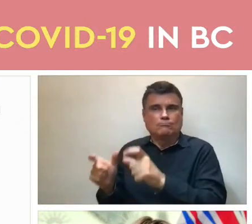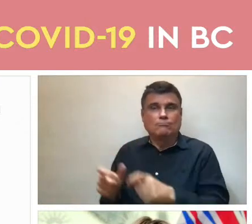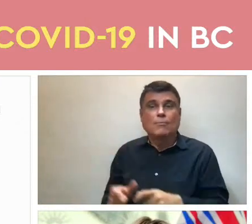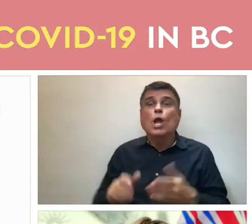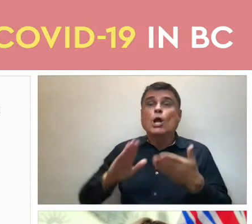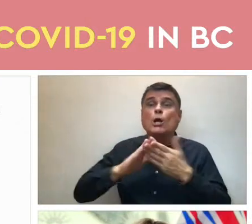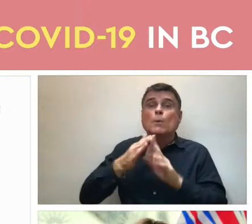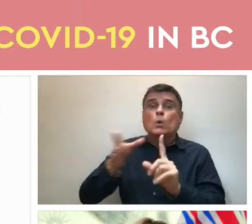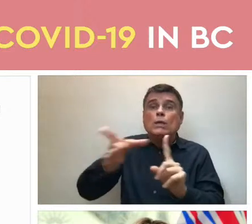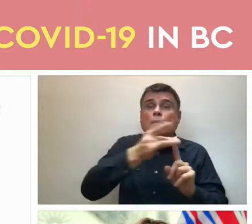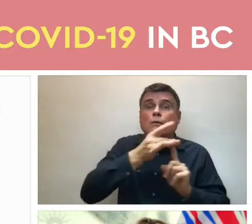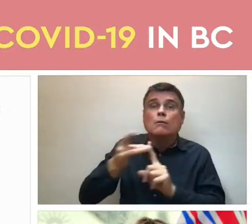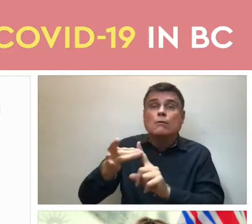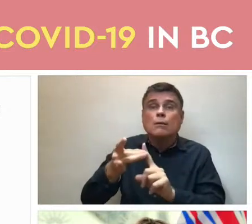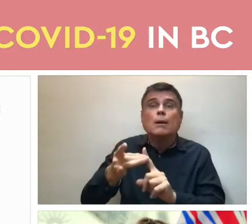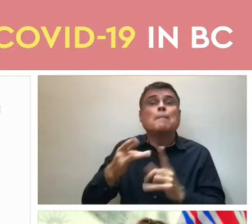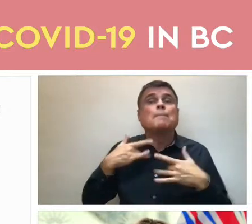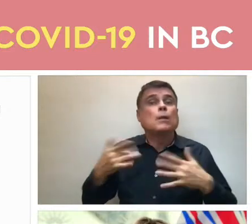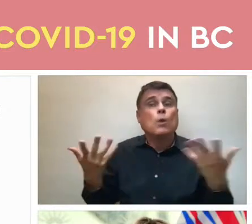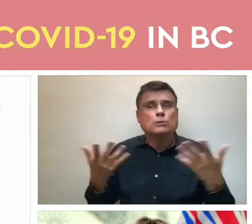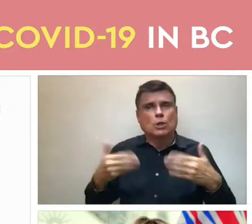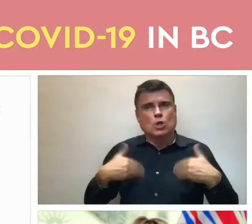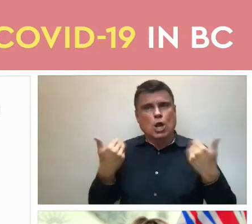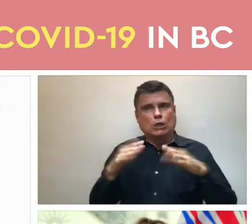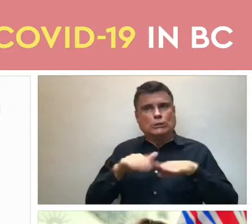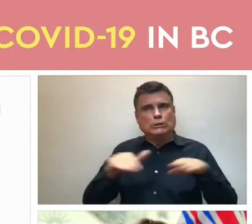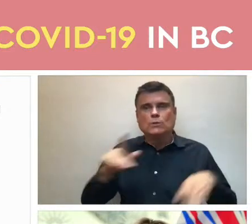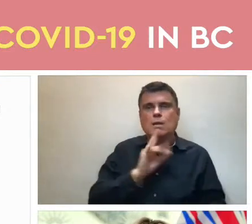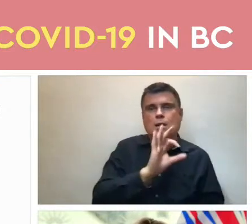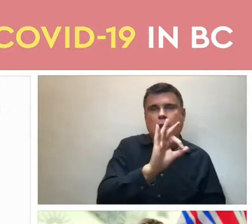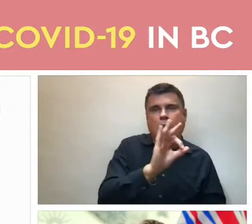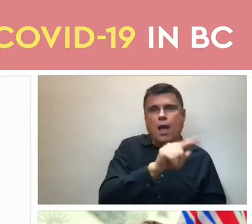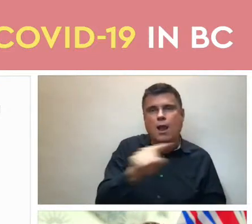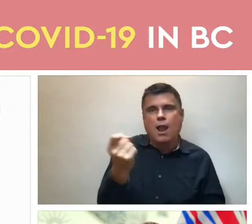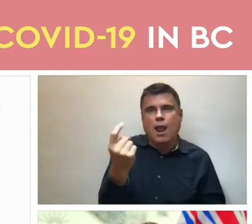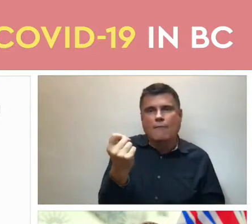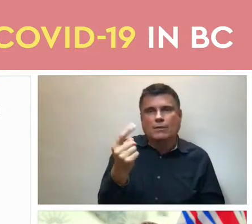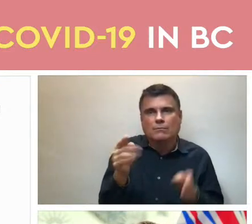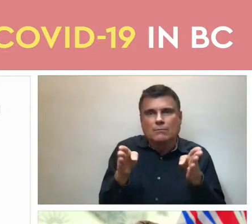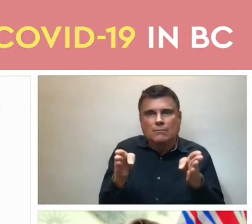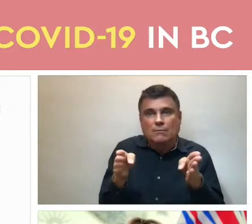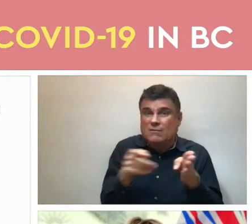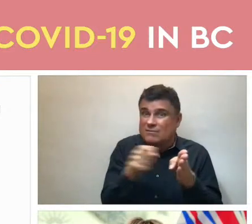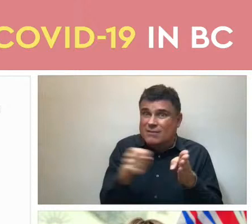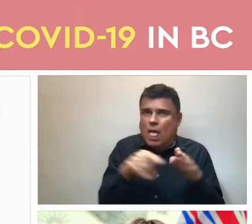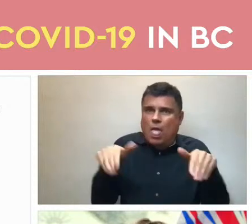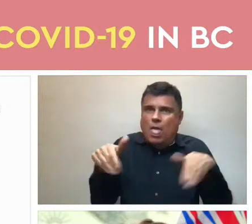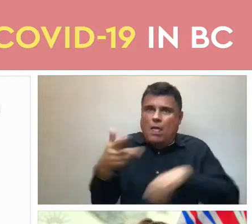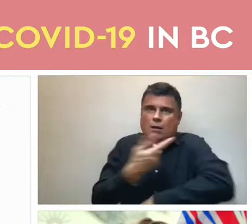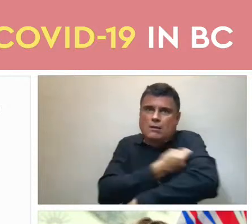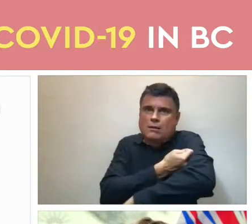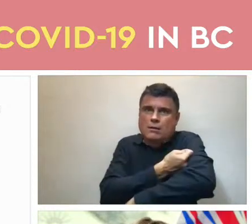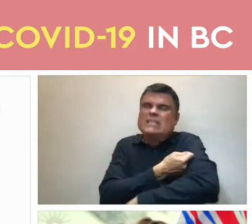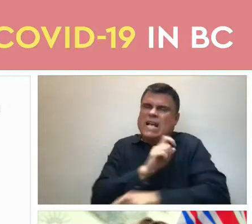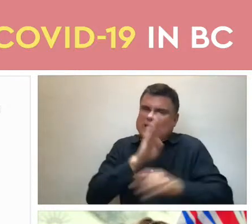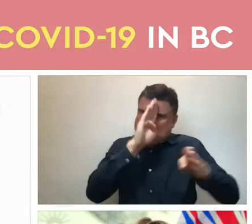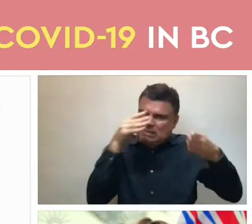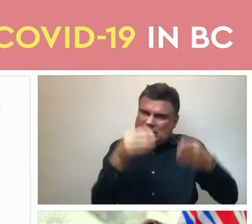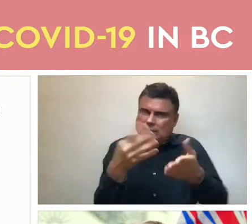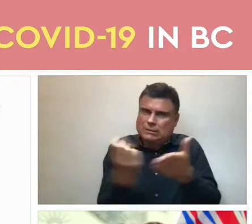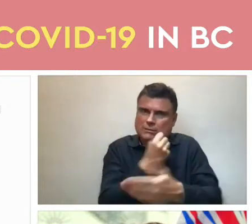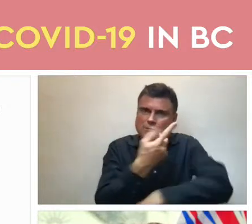yet vaccinated, particularly that 9 to 11 age group. So that's where we need to focus and make sure that we protect our